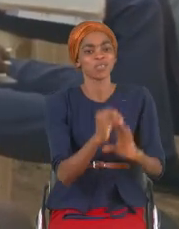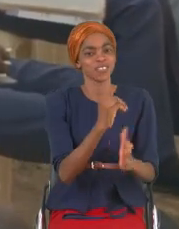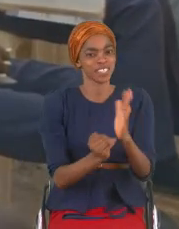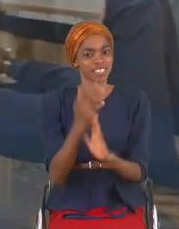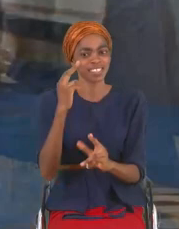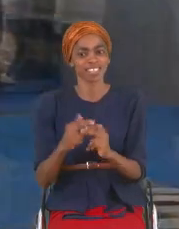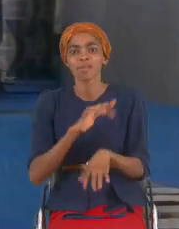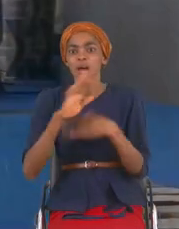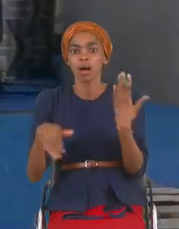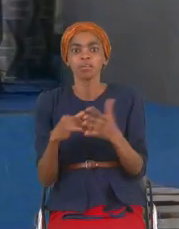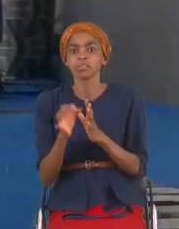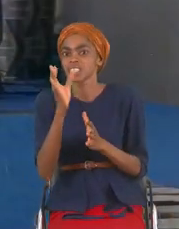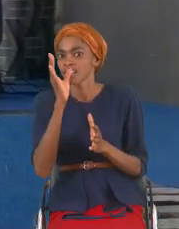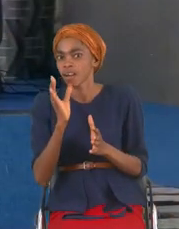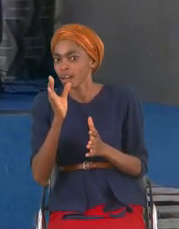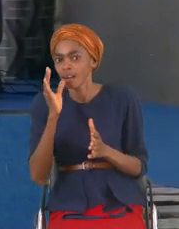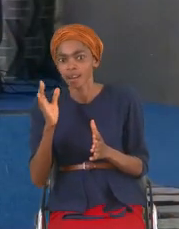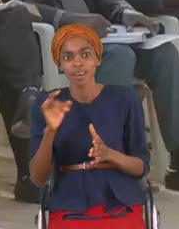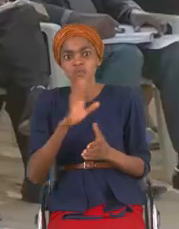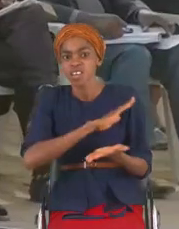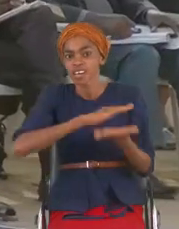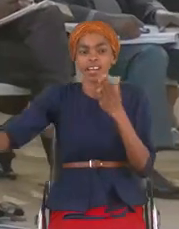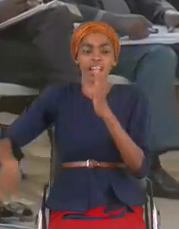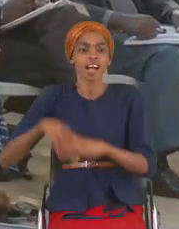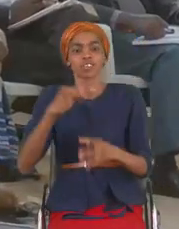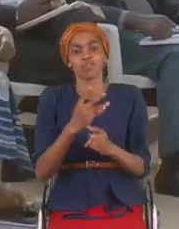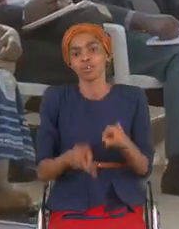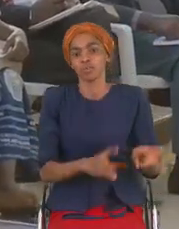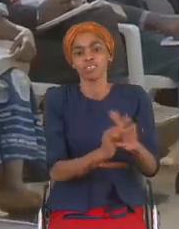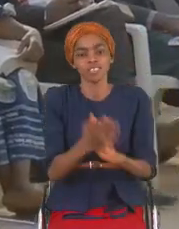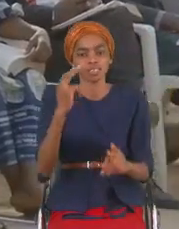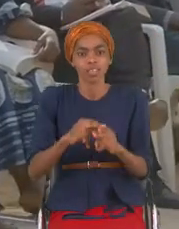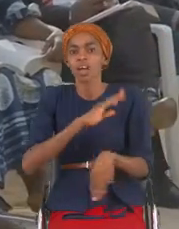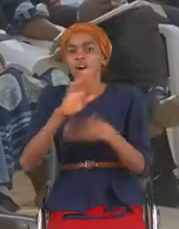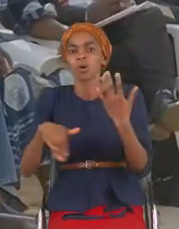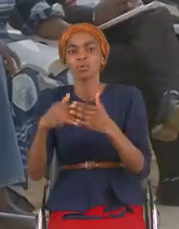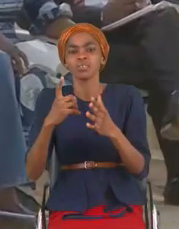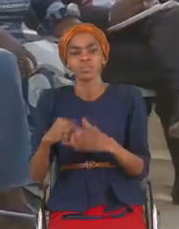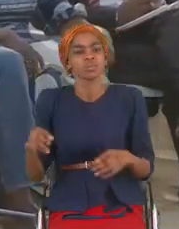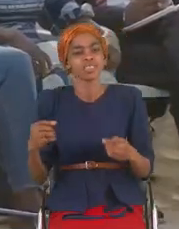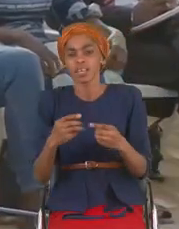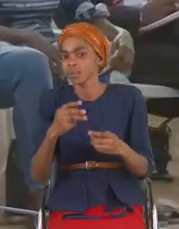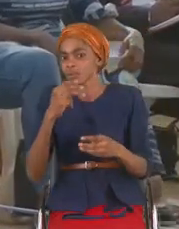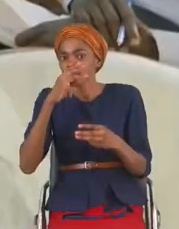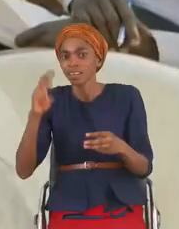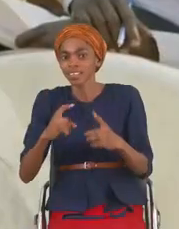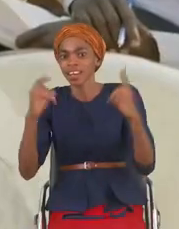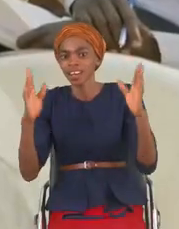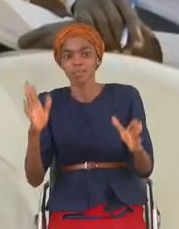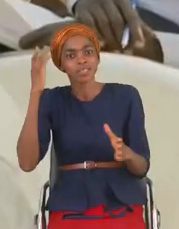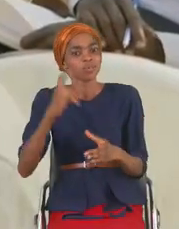those magicians, they'll clear out of your way. All those Canaanites, they'll clear out of your